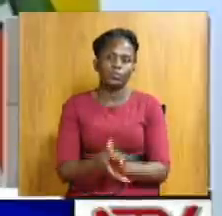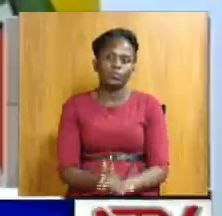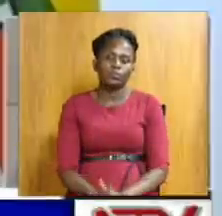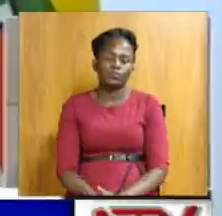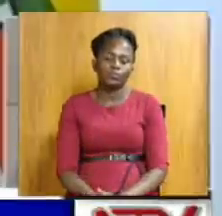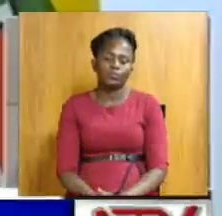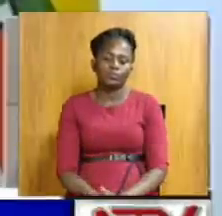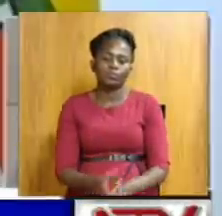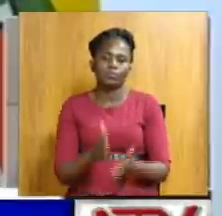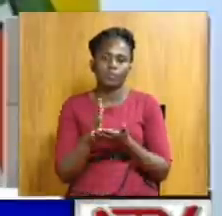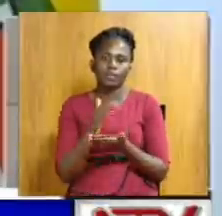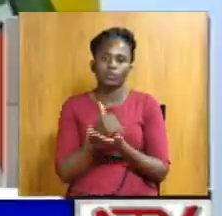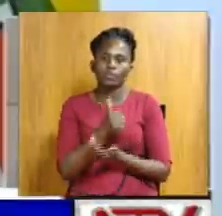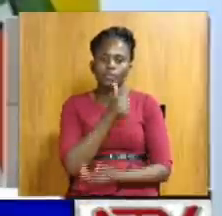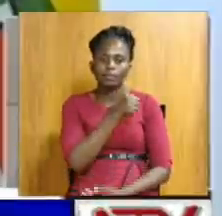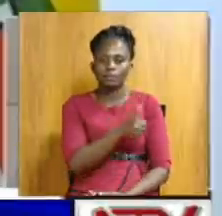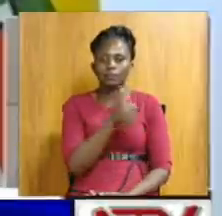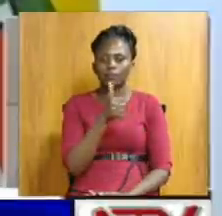each person takes two doses.